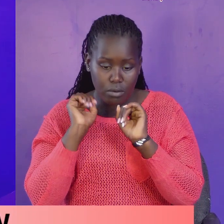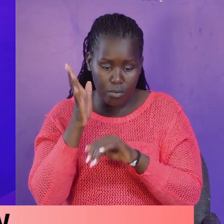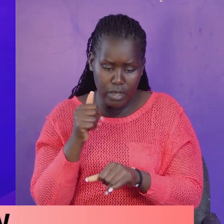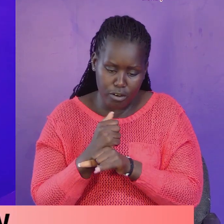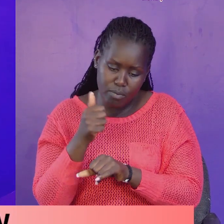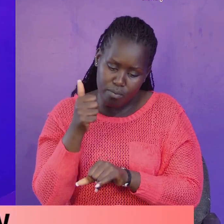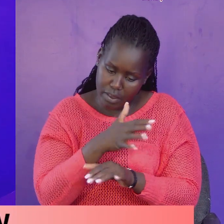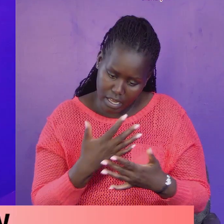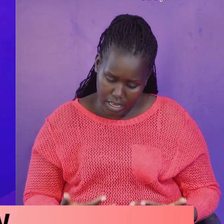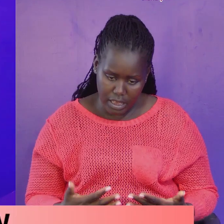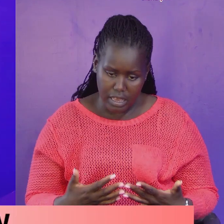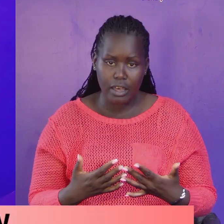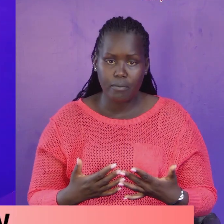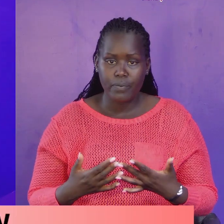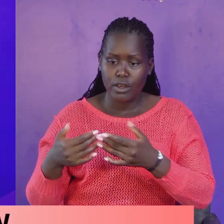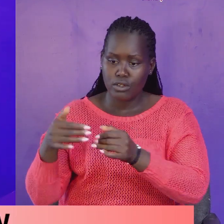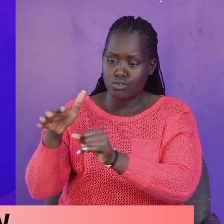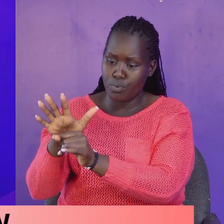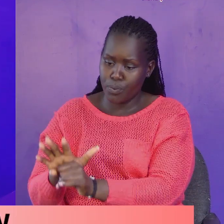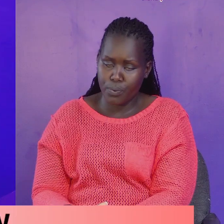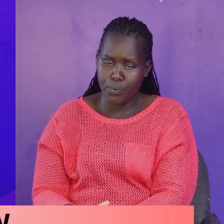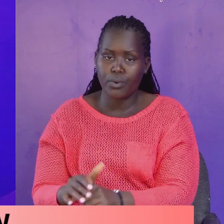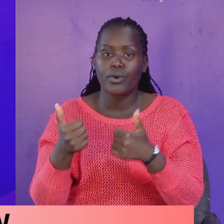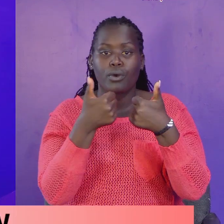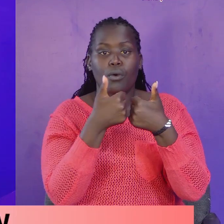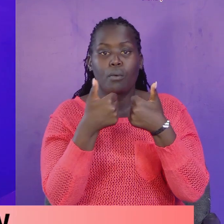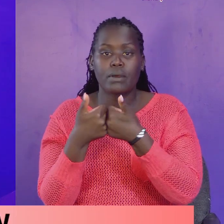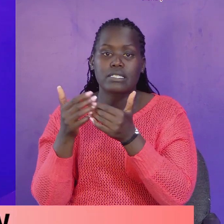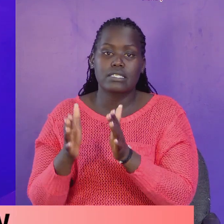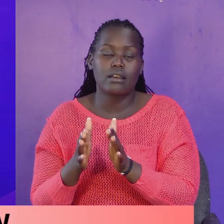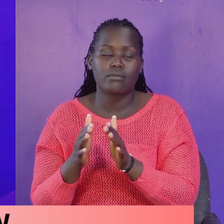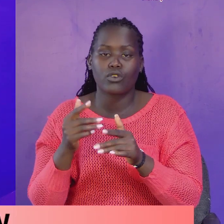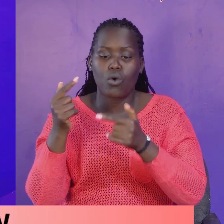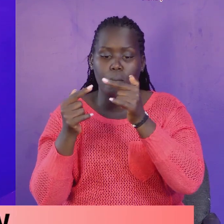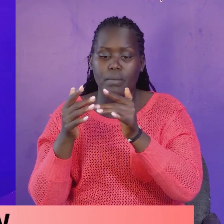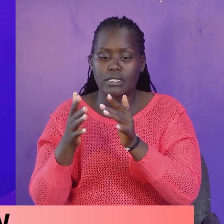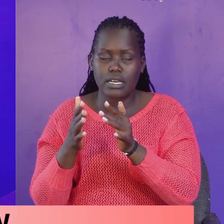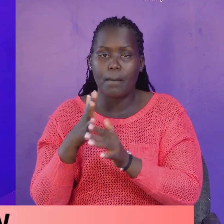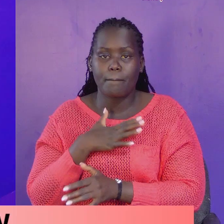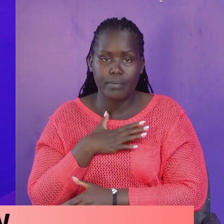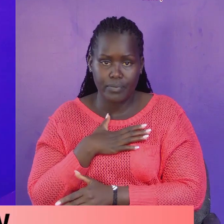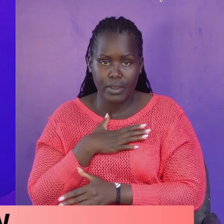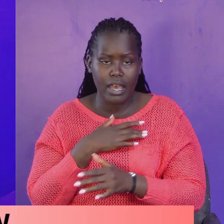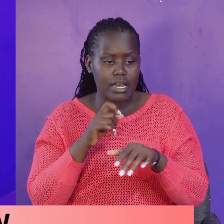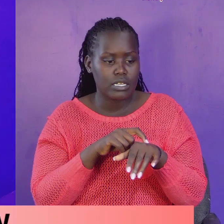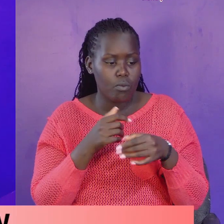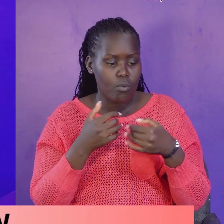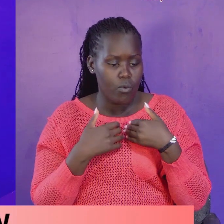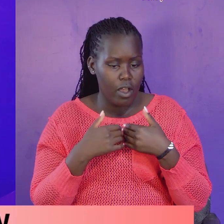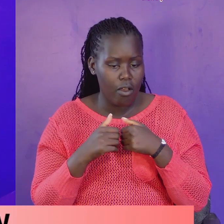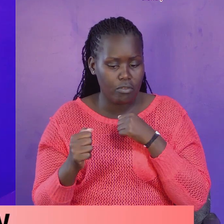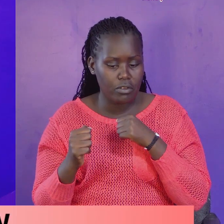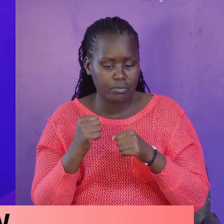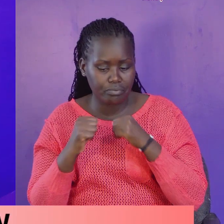to bring my competitor down. Hata unaona wakati kuna mbio za watu wengi,